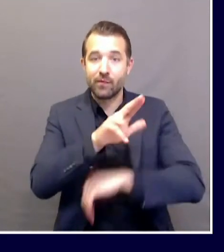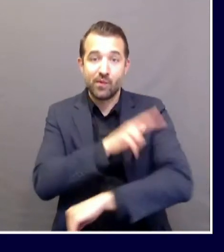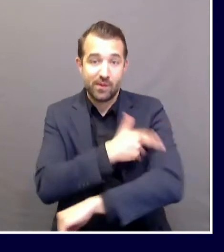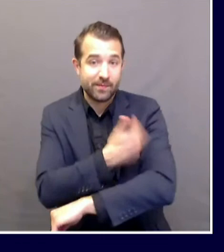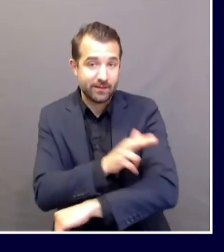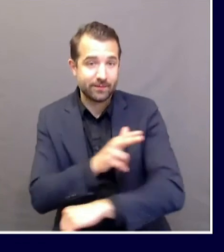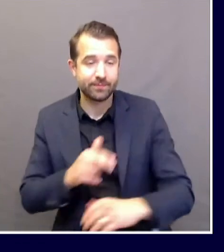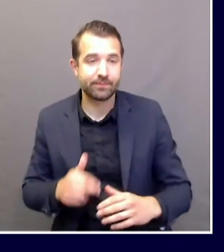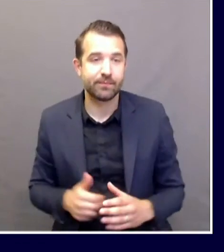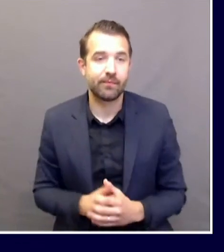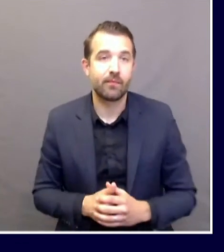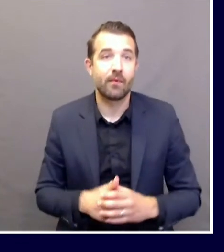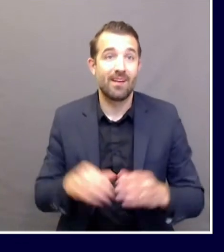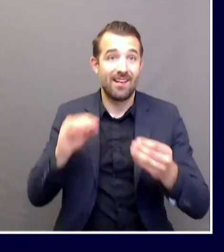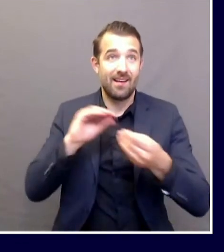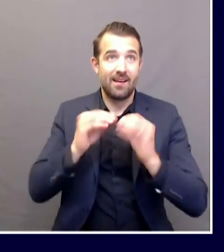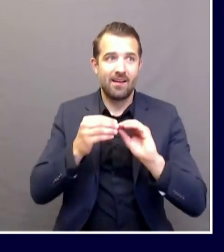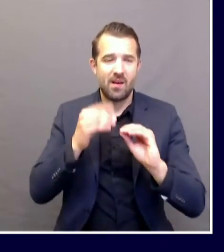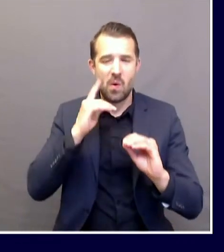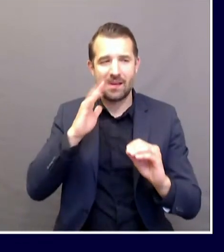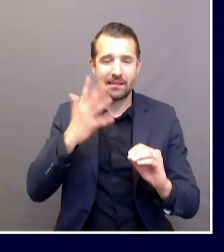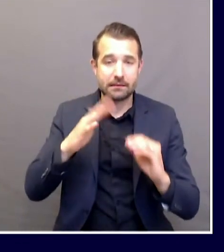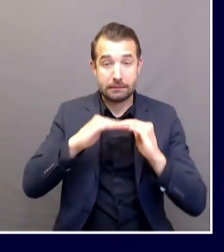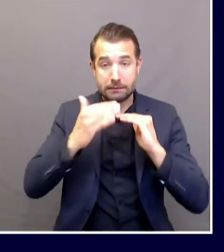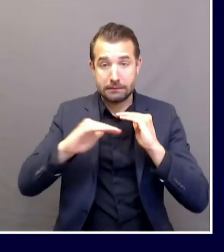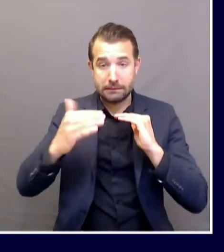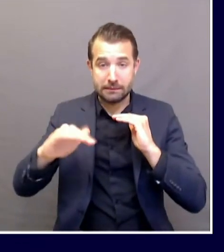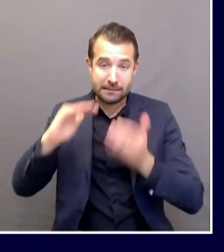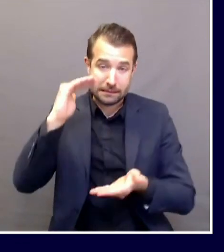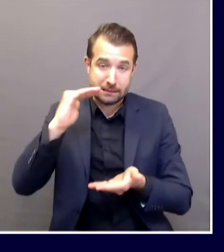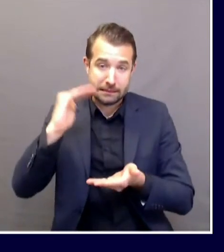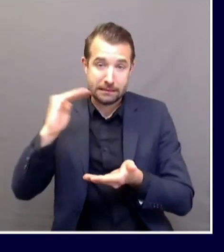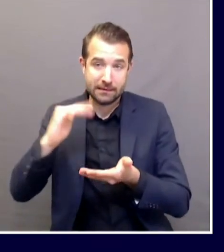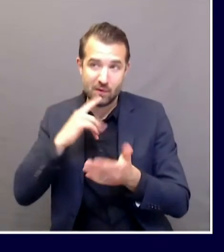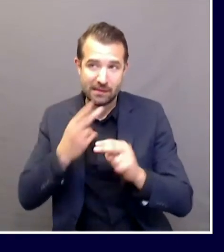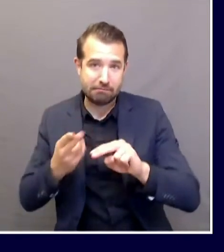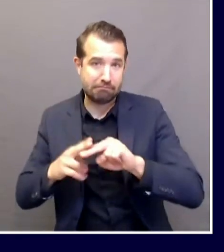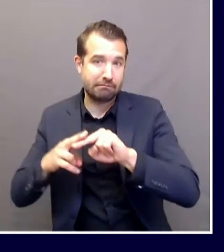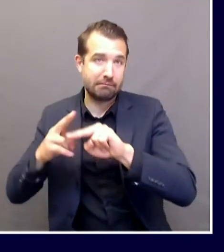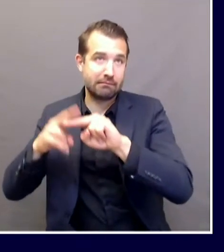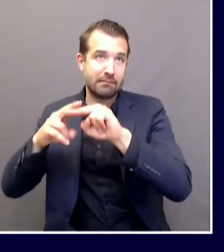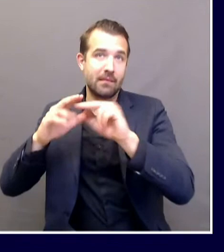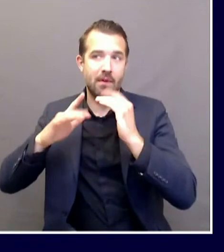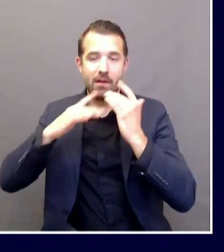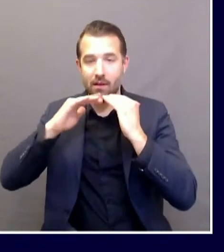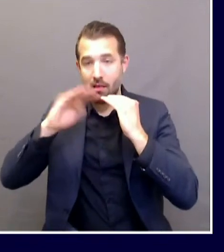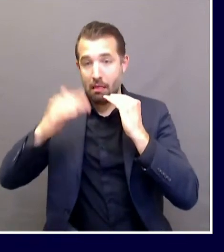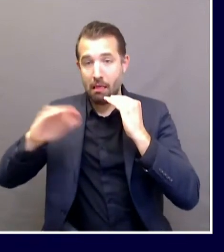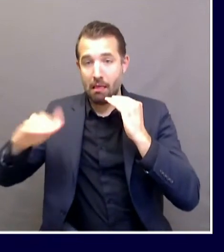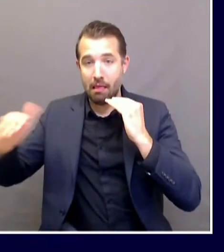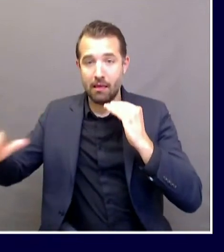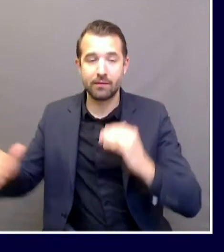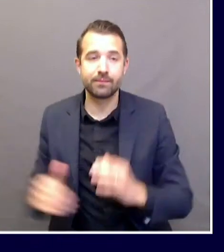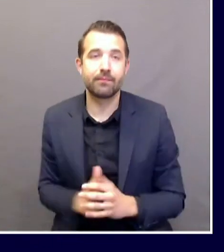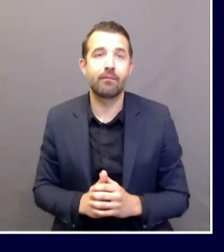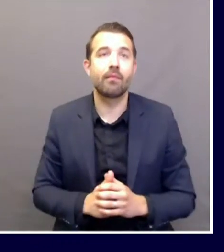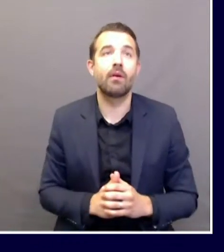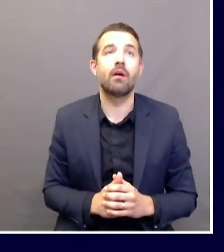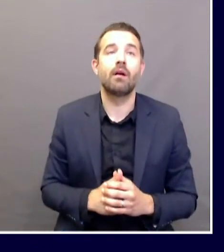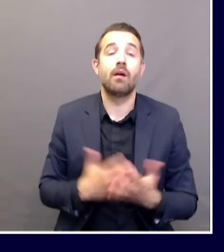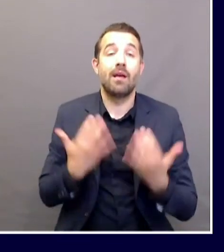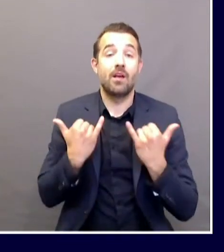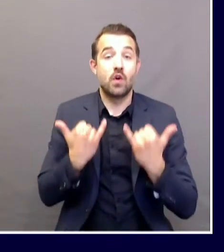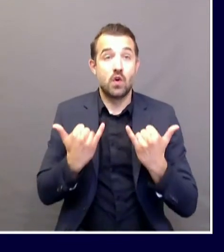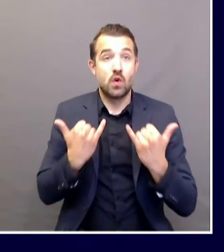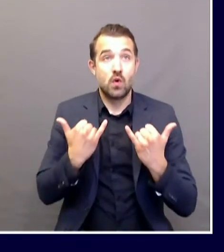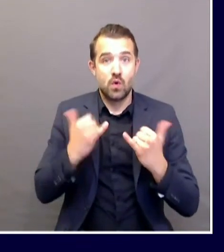good thing. But we are seeing more and more people who are accounting for, more and more young people who are